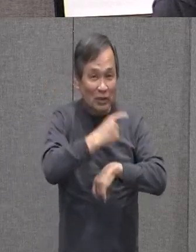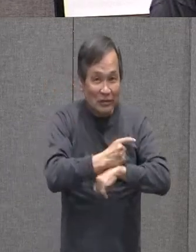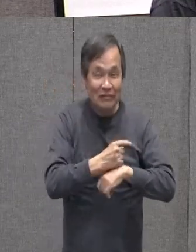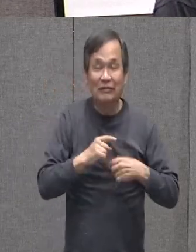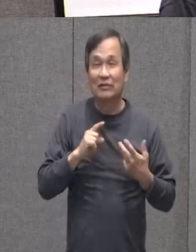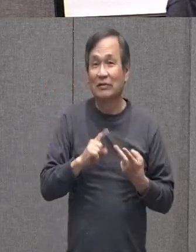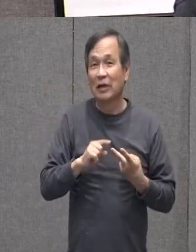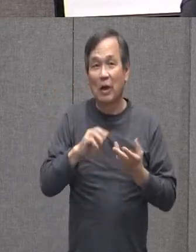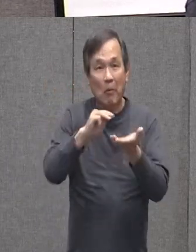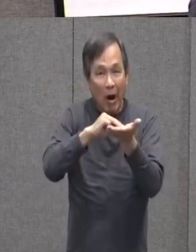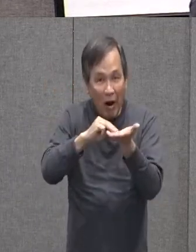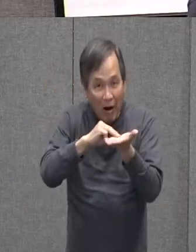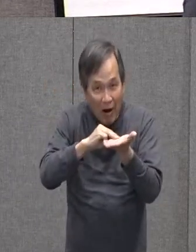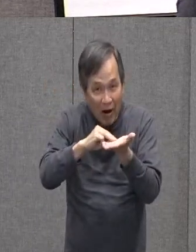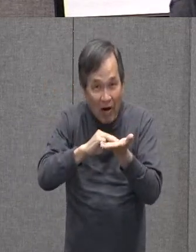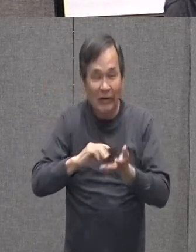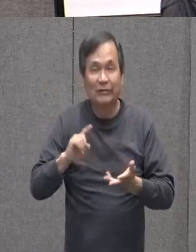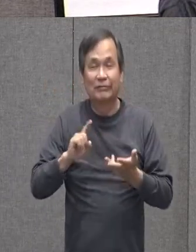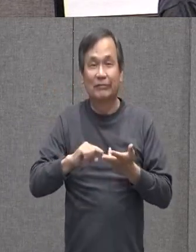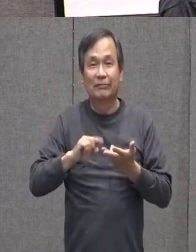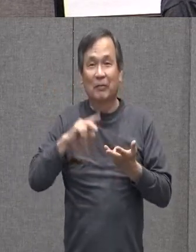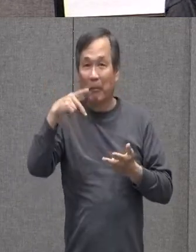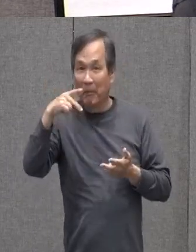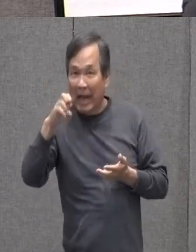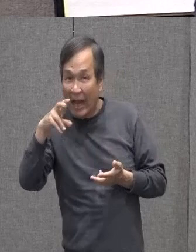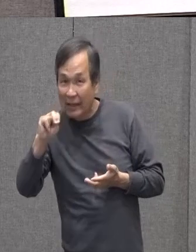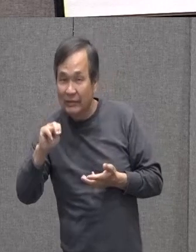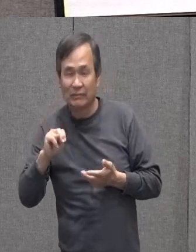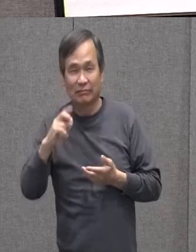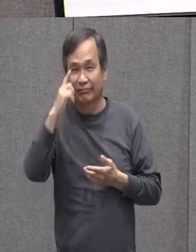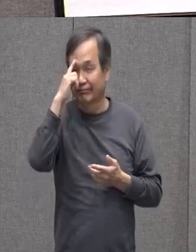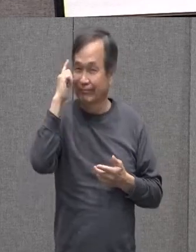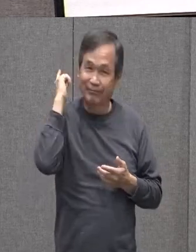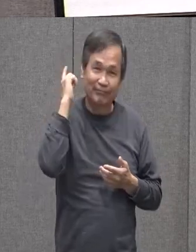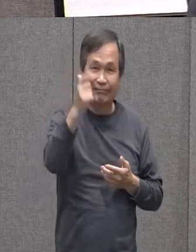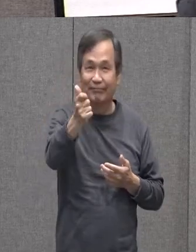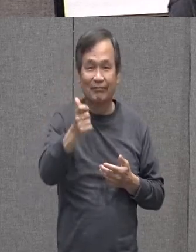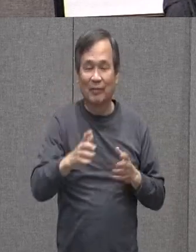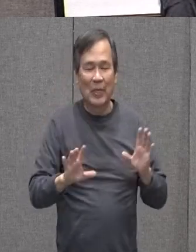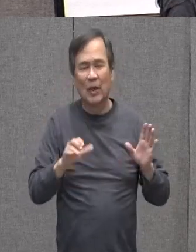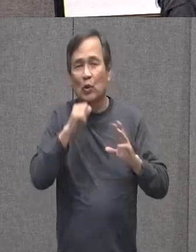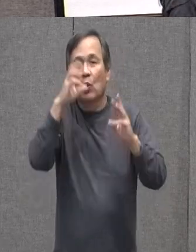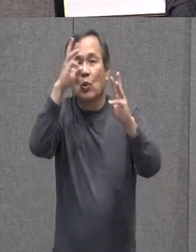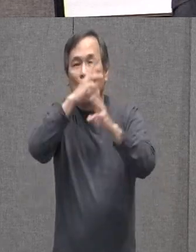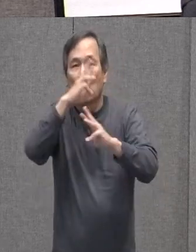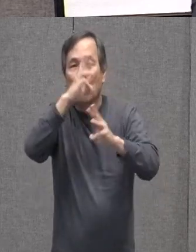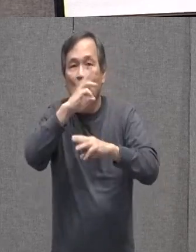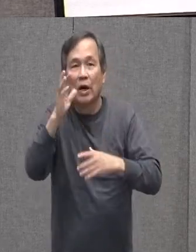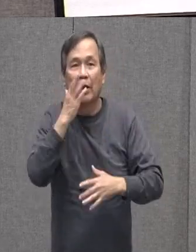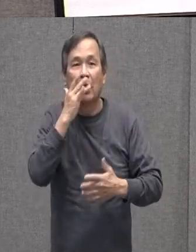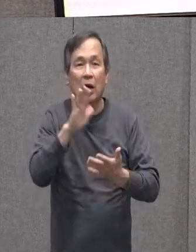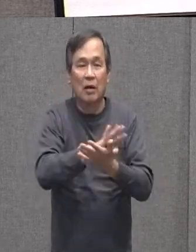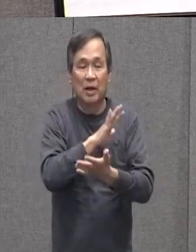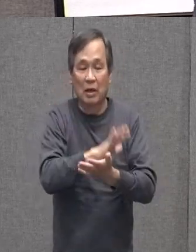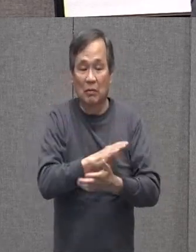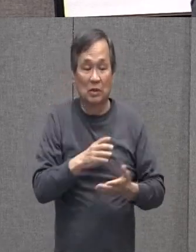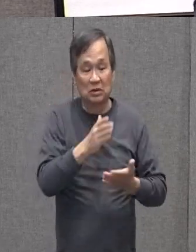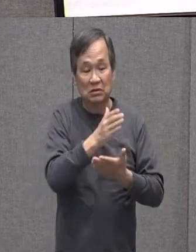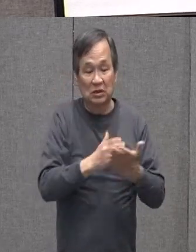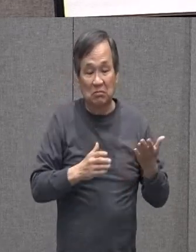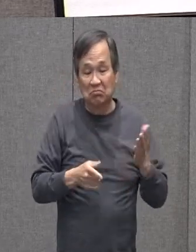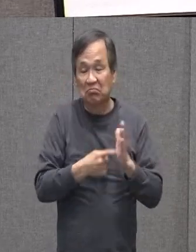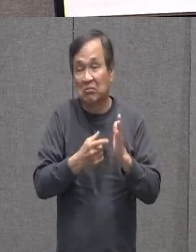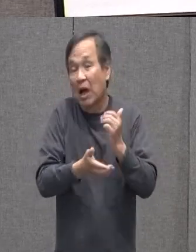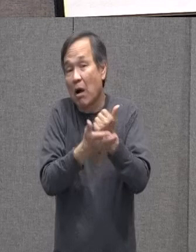also use markers or pens. So it's going to be up to you. You don't have to have colored paper, but it might help you in your design